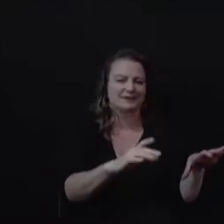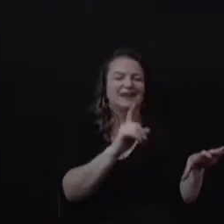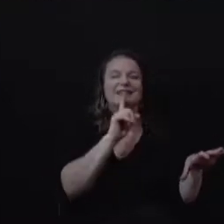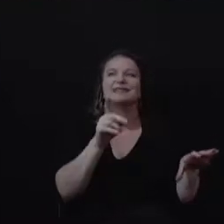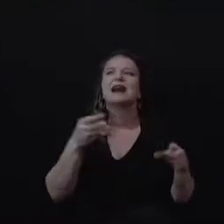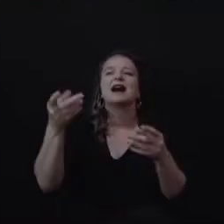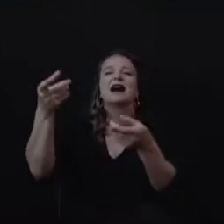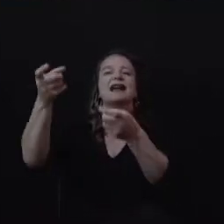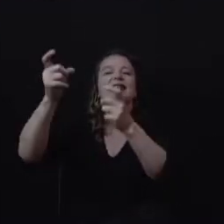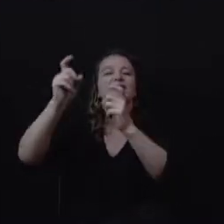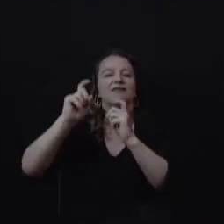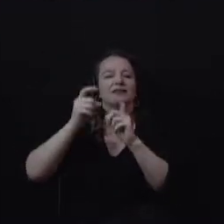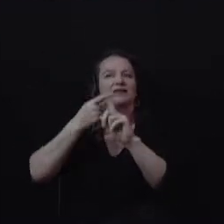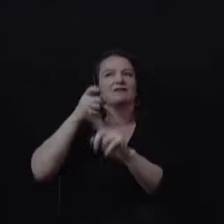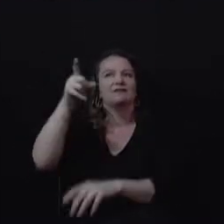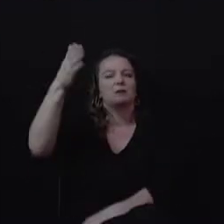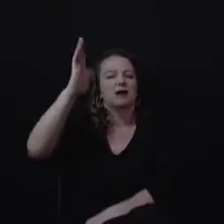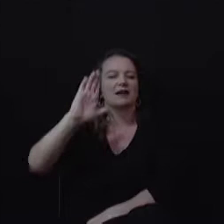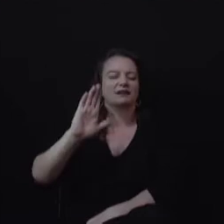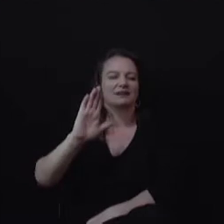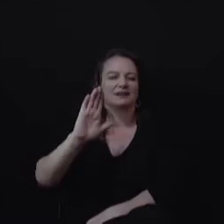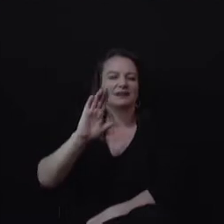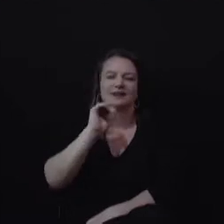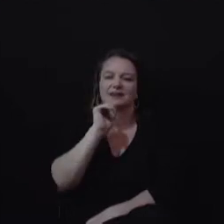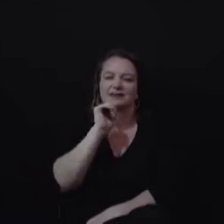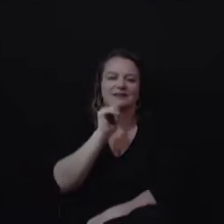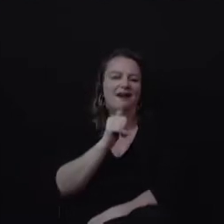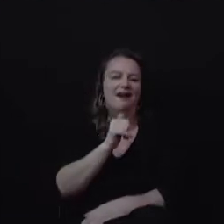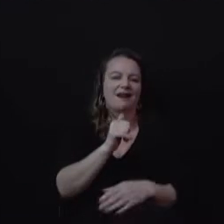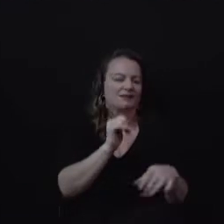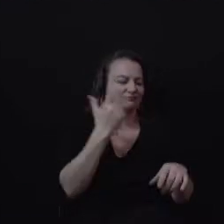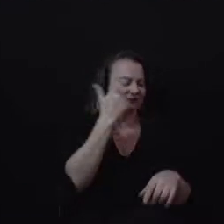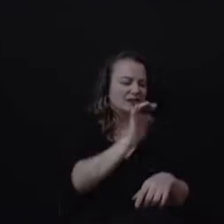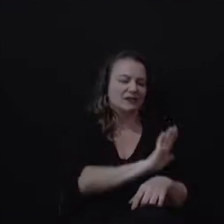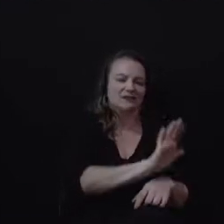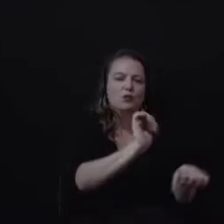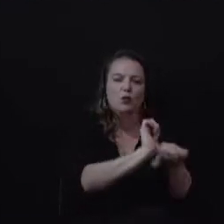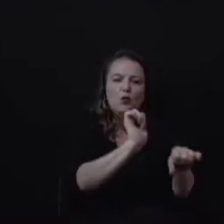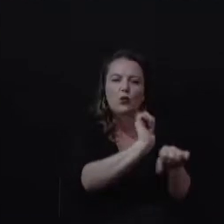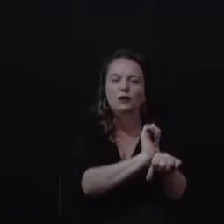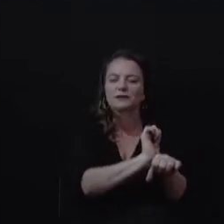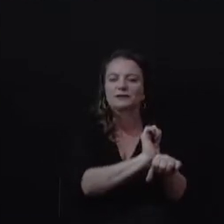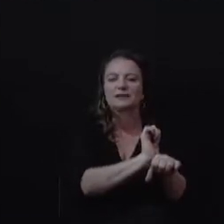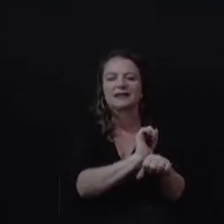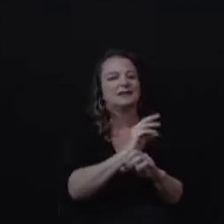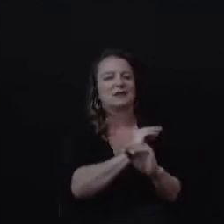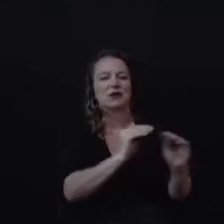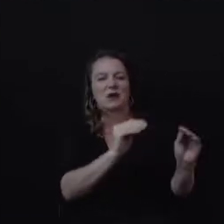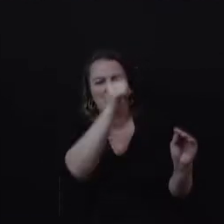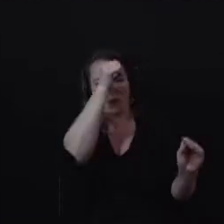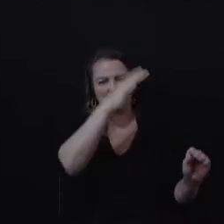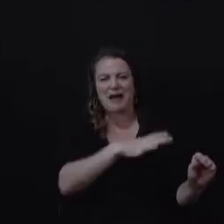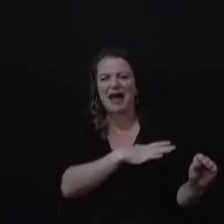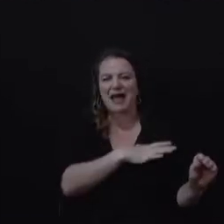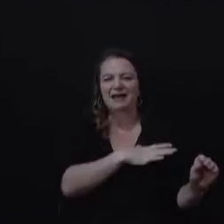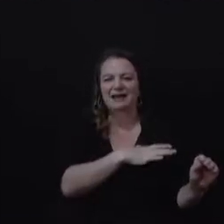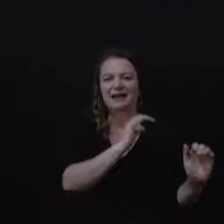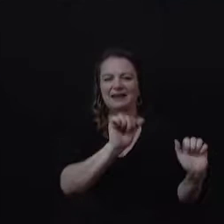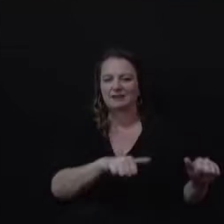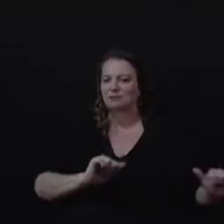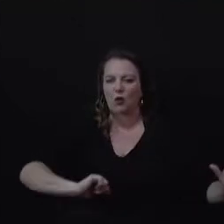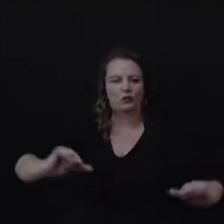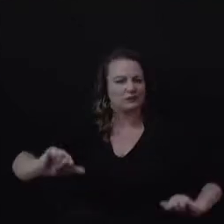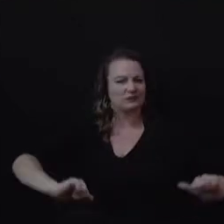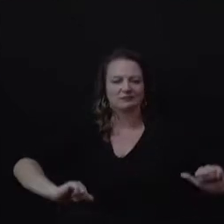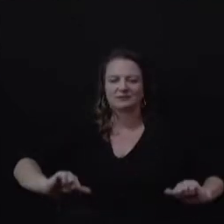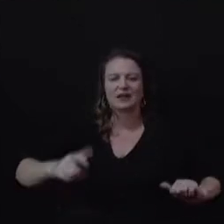gift of God, not a result of works, so that no man or no one may boast. For